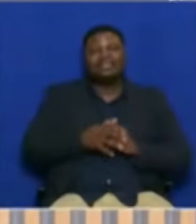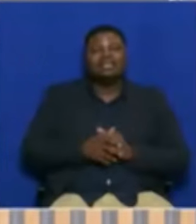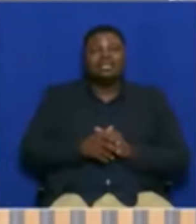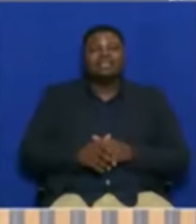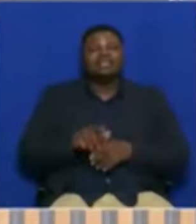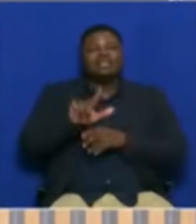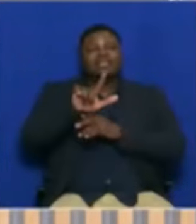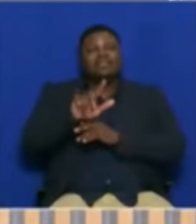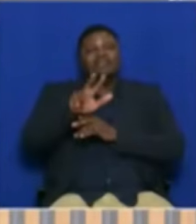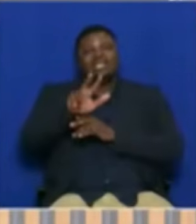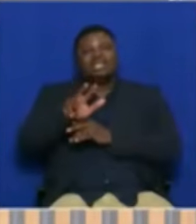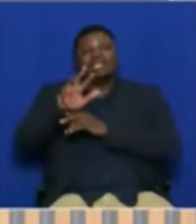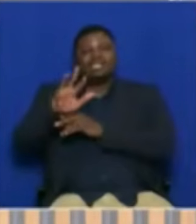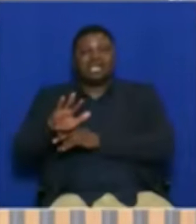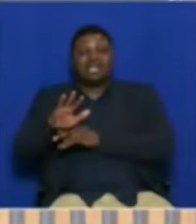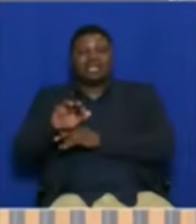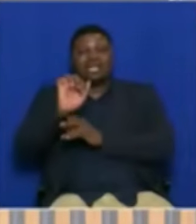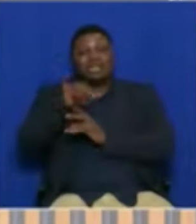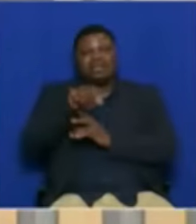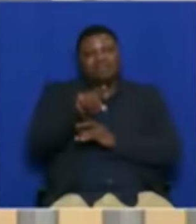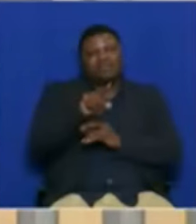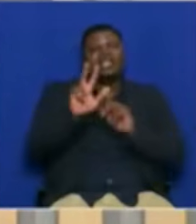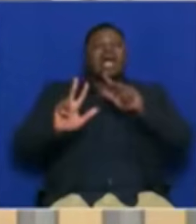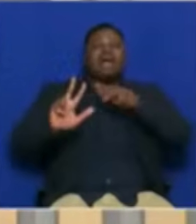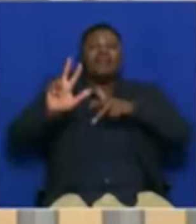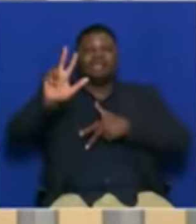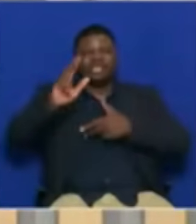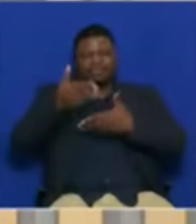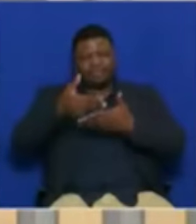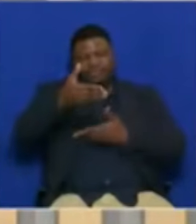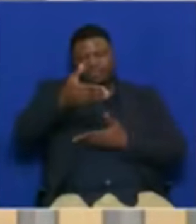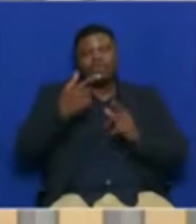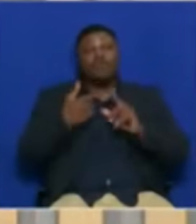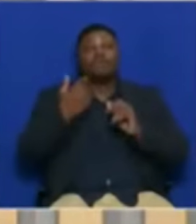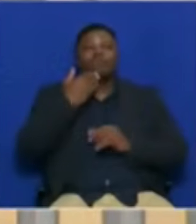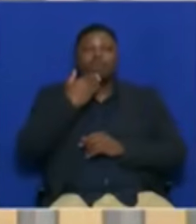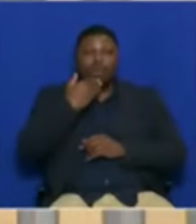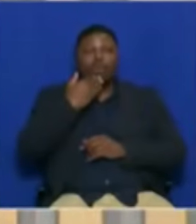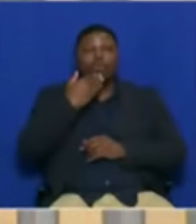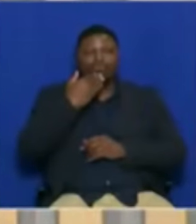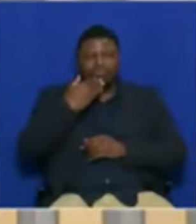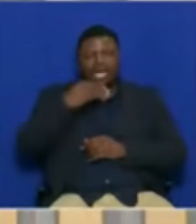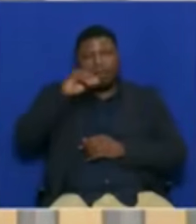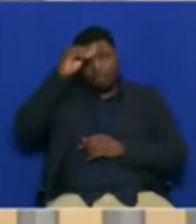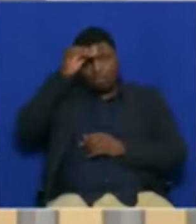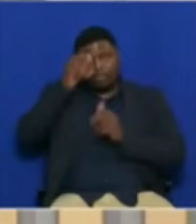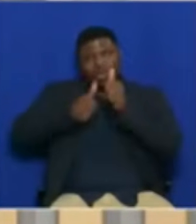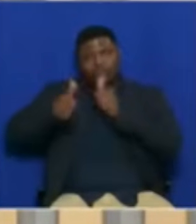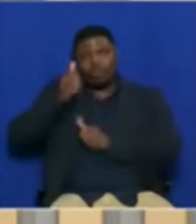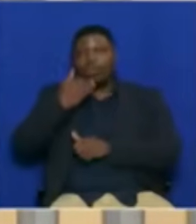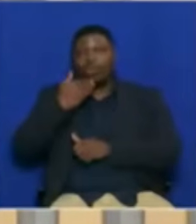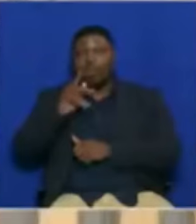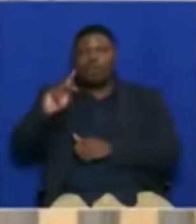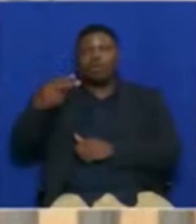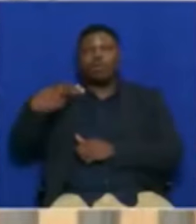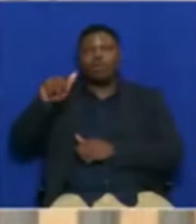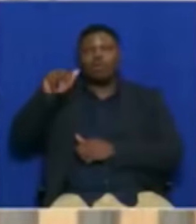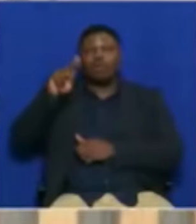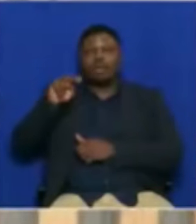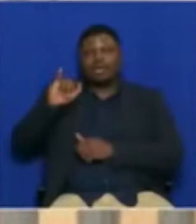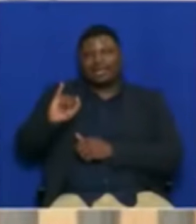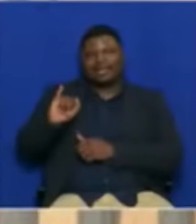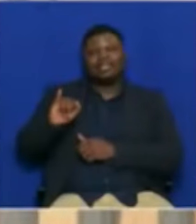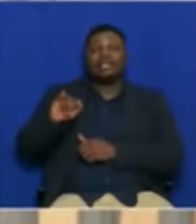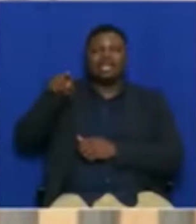That is the affidavit of Major General Khan. When you approached him, what fact were you seeking to establish for purposes of